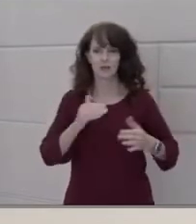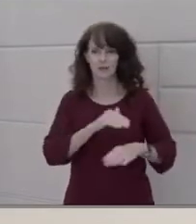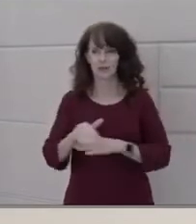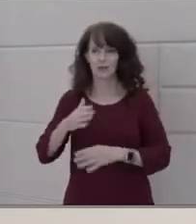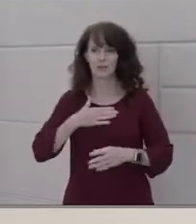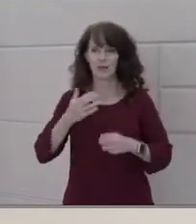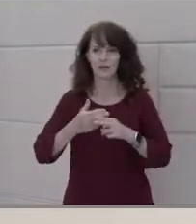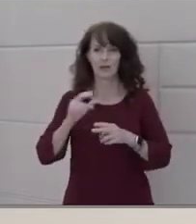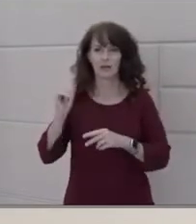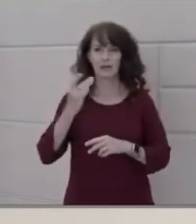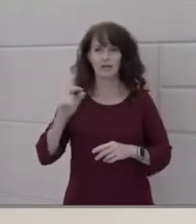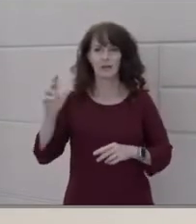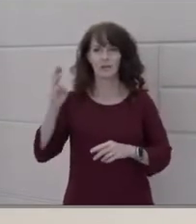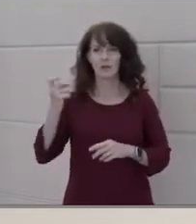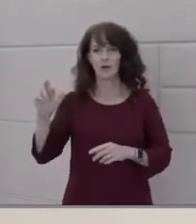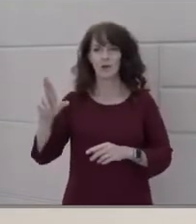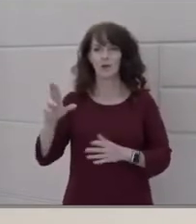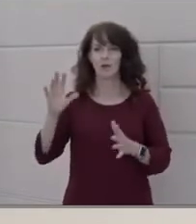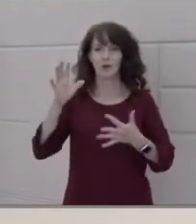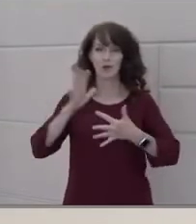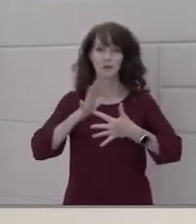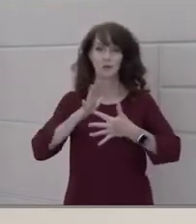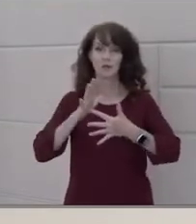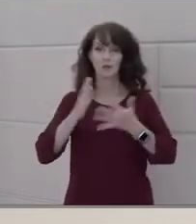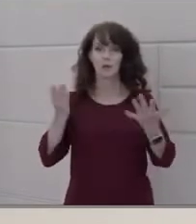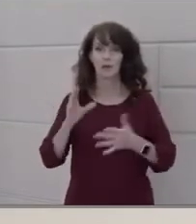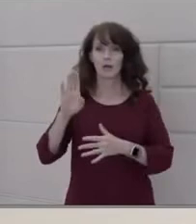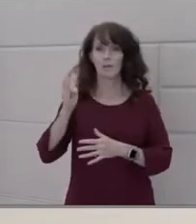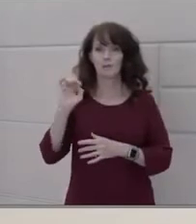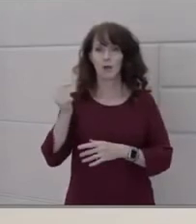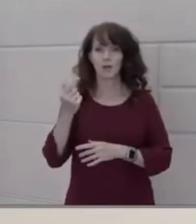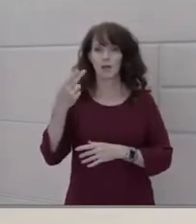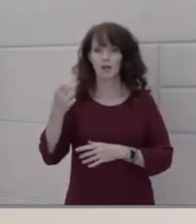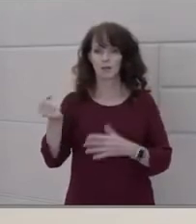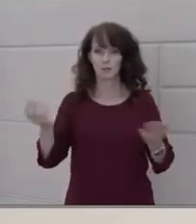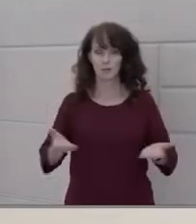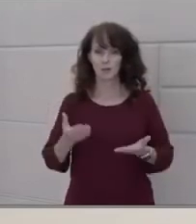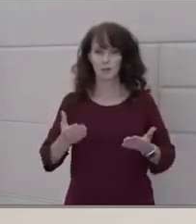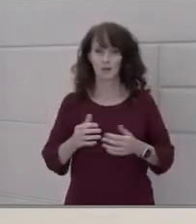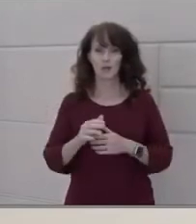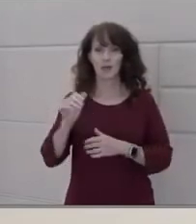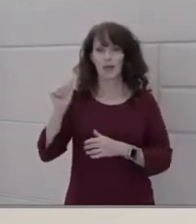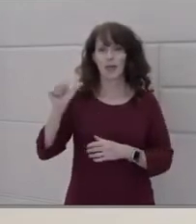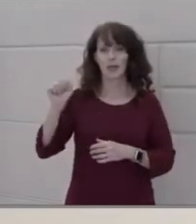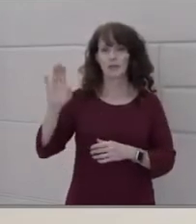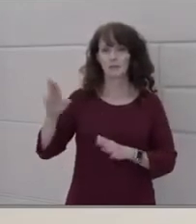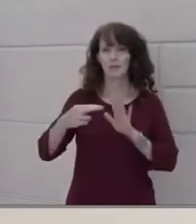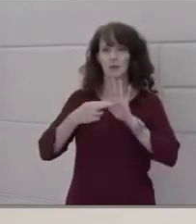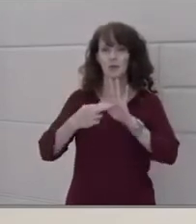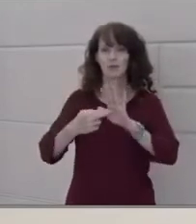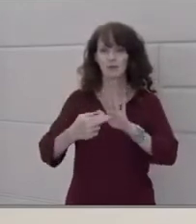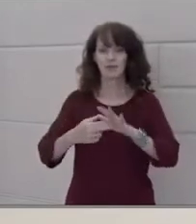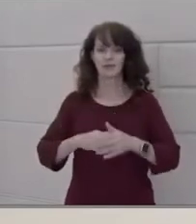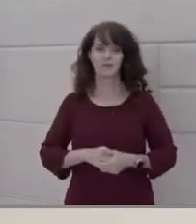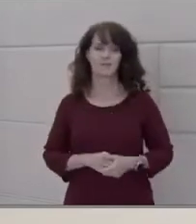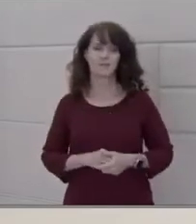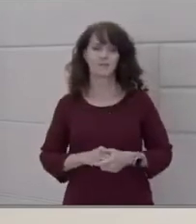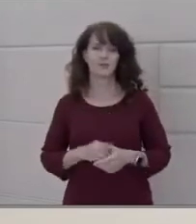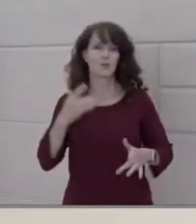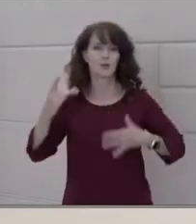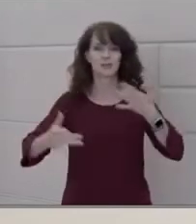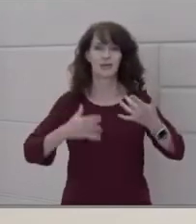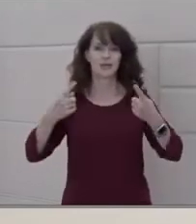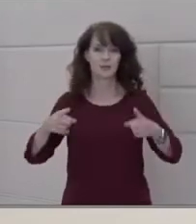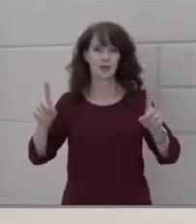My name is Abigail Molinar. I'm a junior here at Browning High School and a ASB representative. We are excited